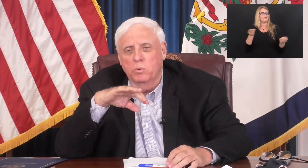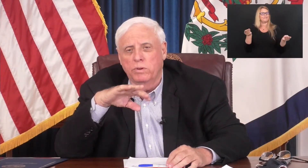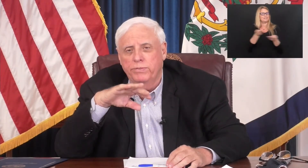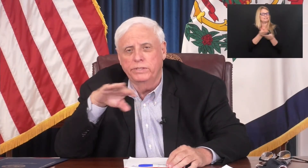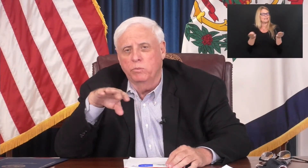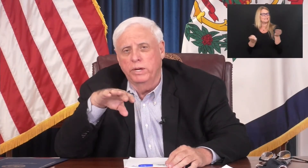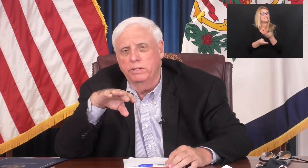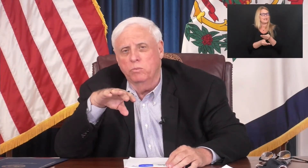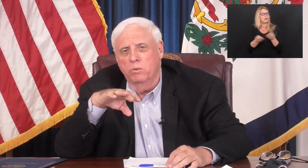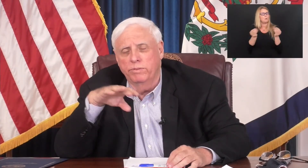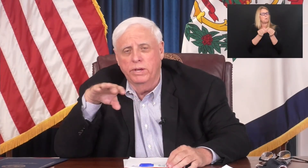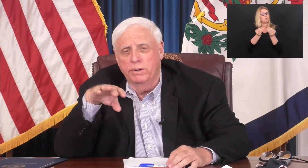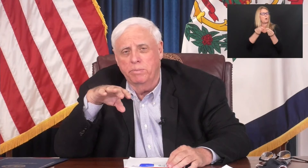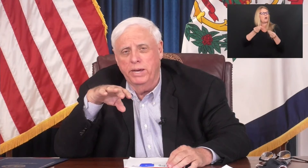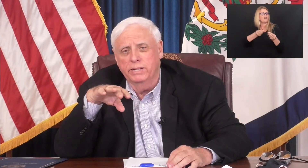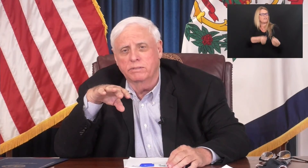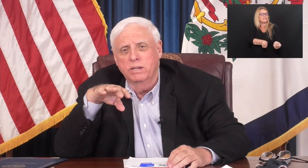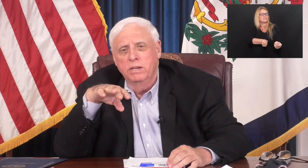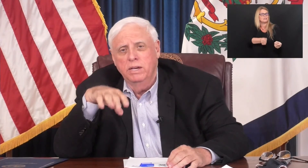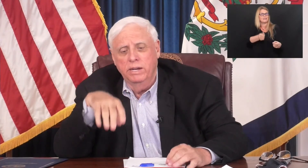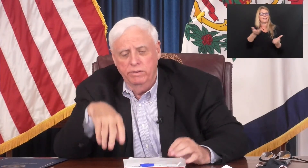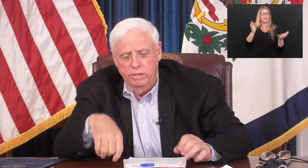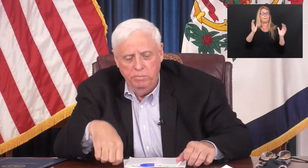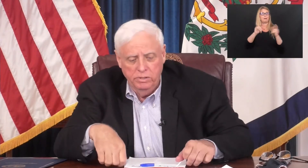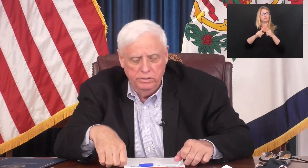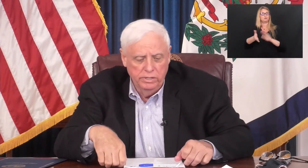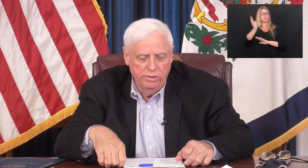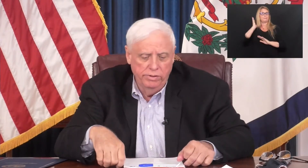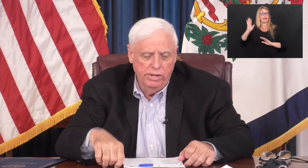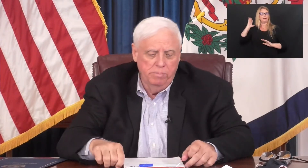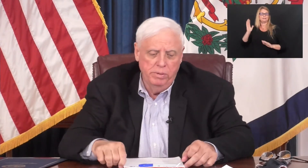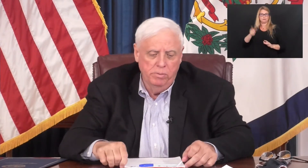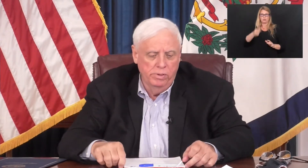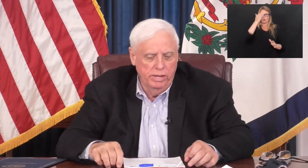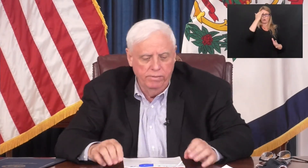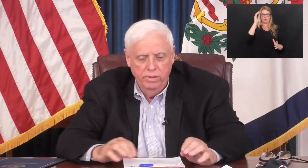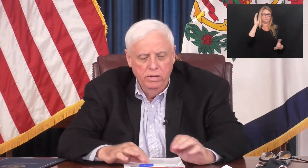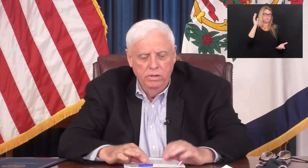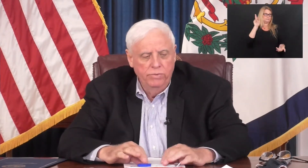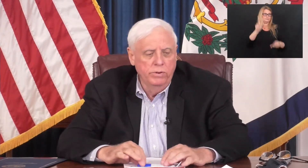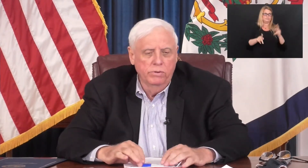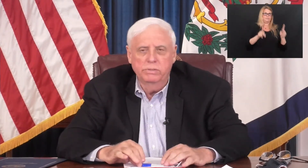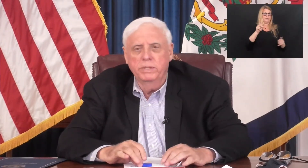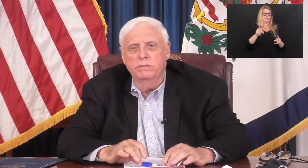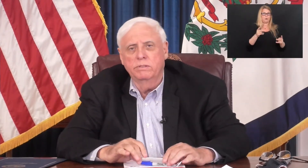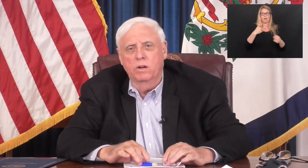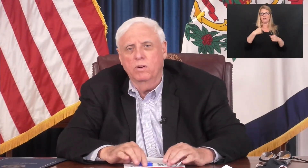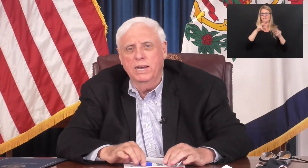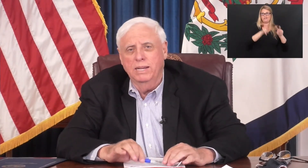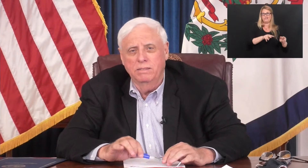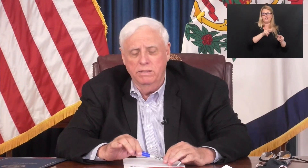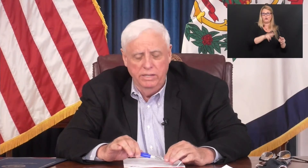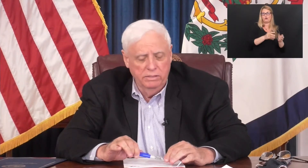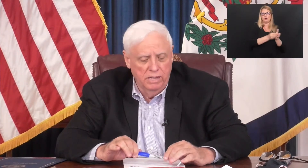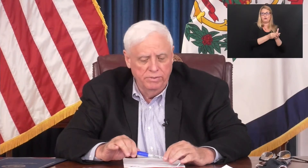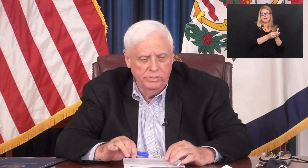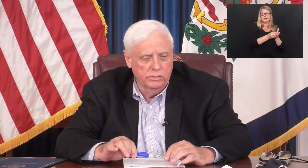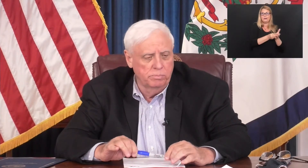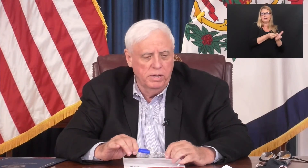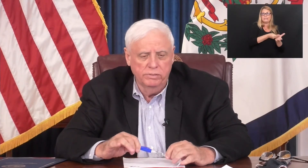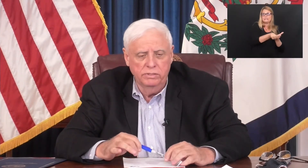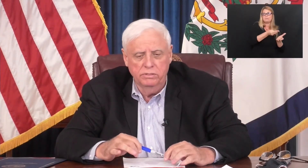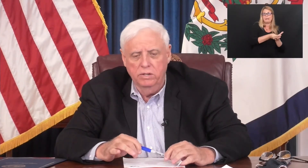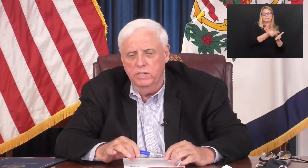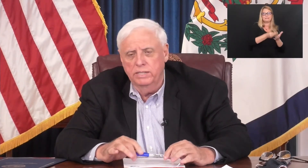such a more efficient way than what we've done in the past and everything, because you got people that have funeral expenses and all kinds of things, life